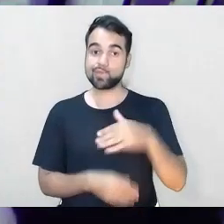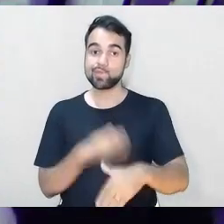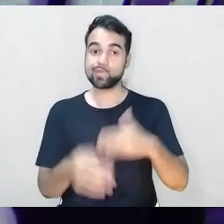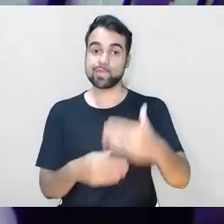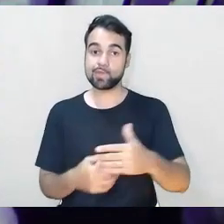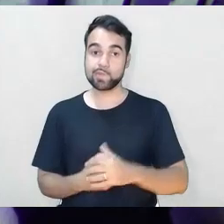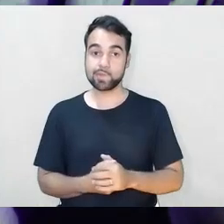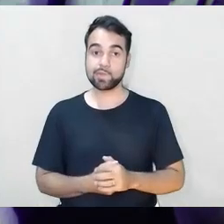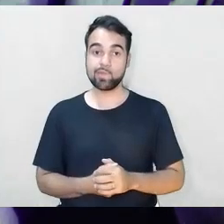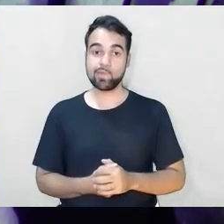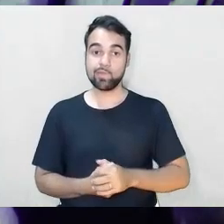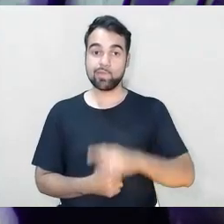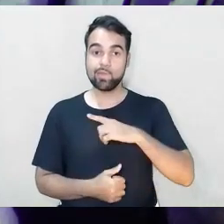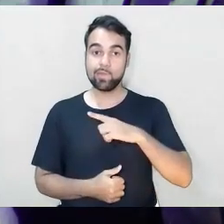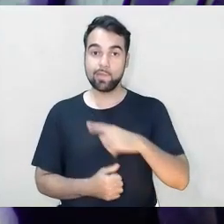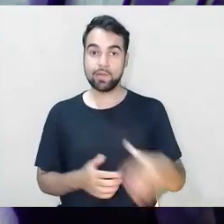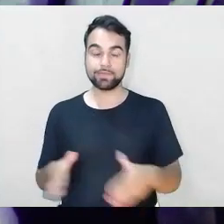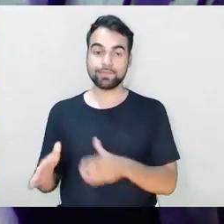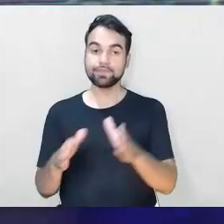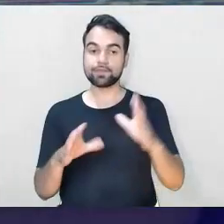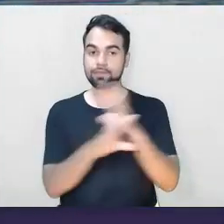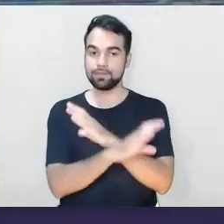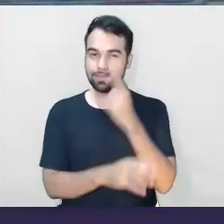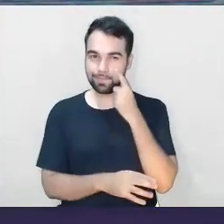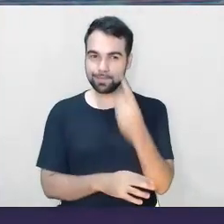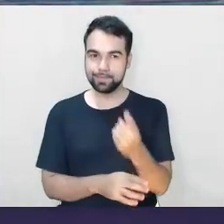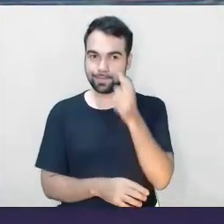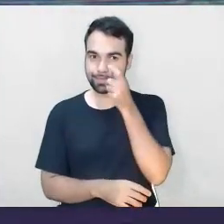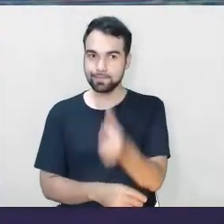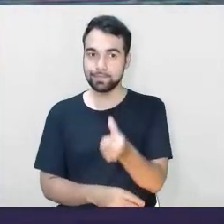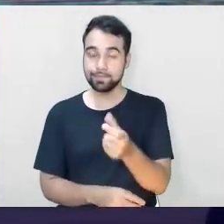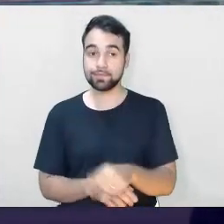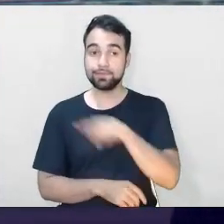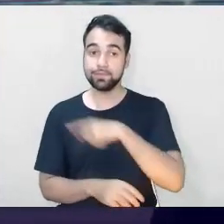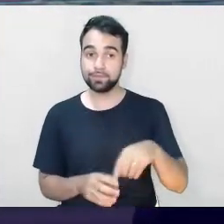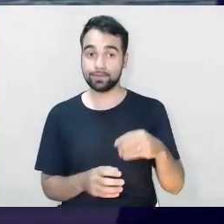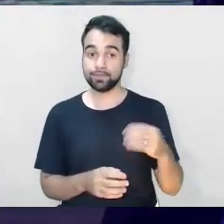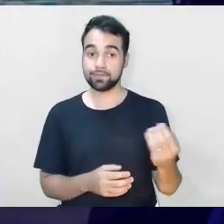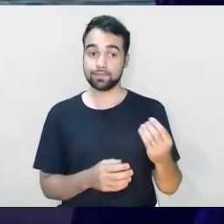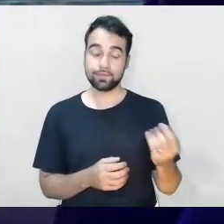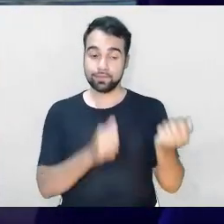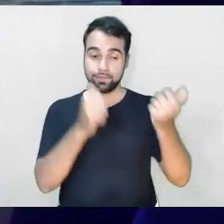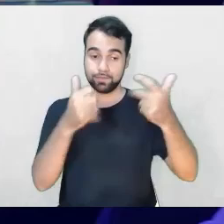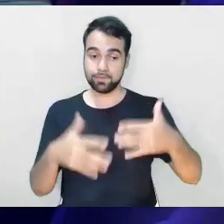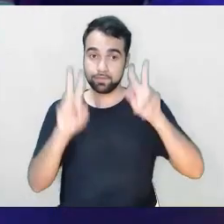go through all of this process with a complete journey. Let me show you how intelligent it is. When